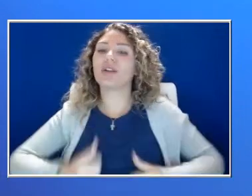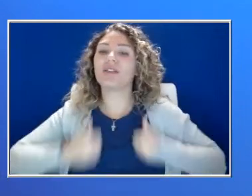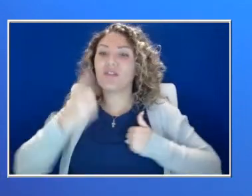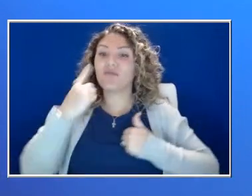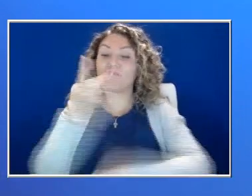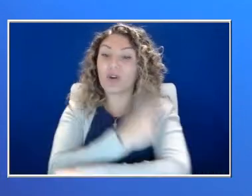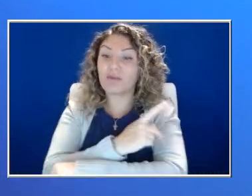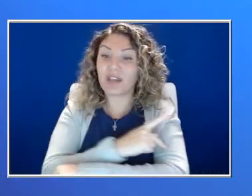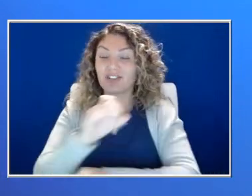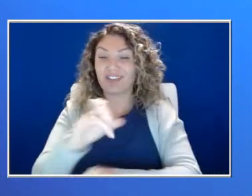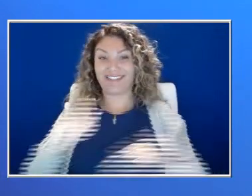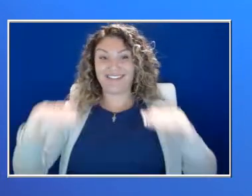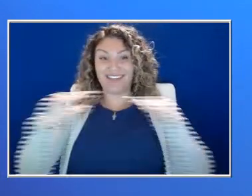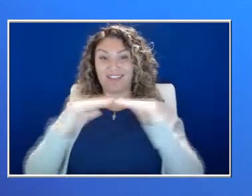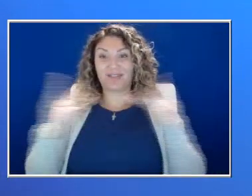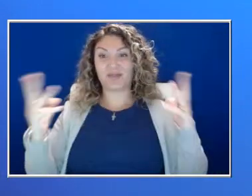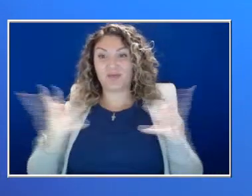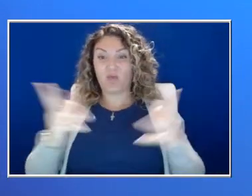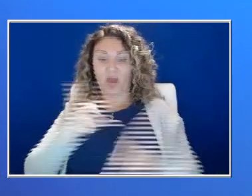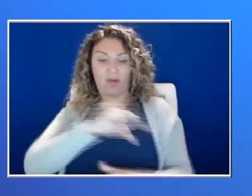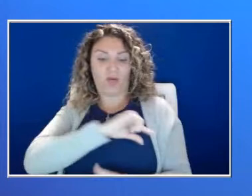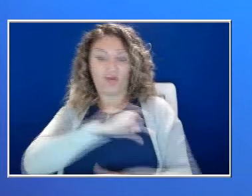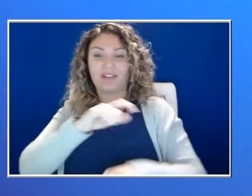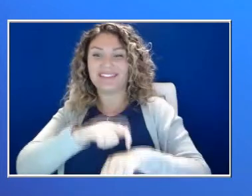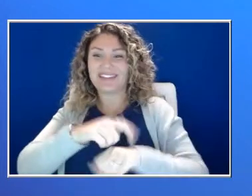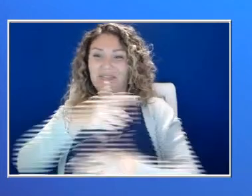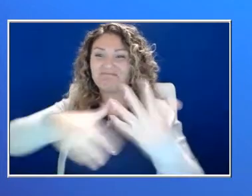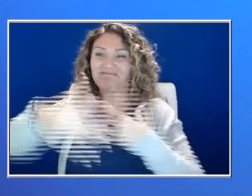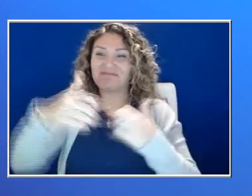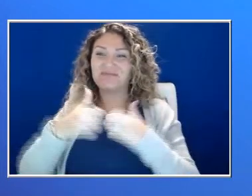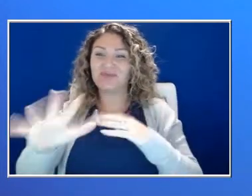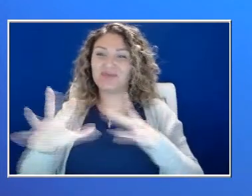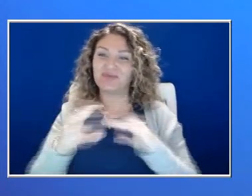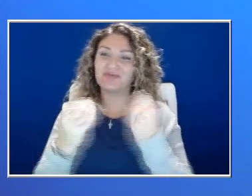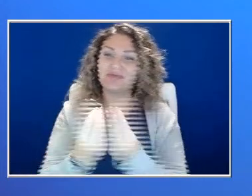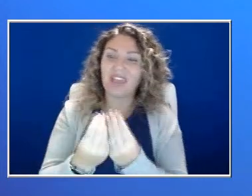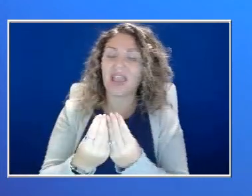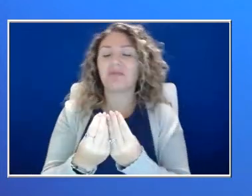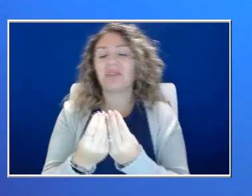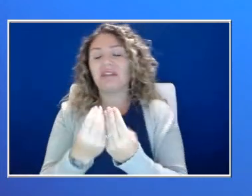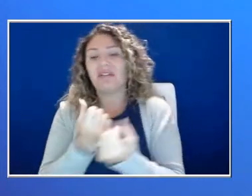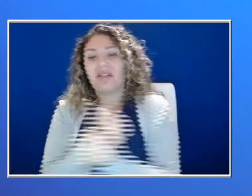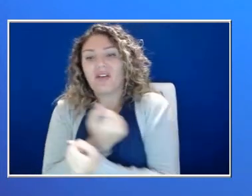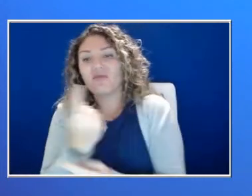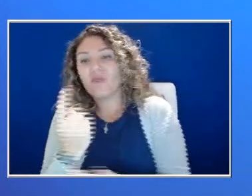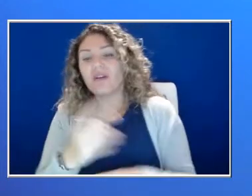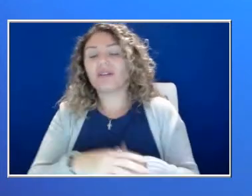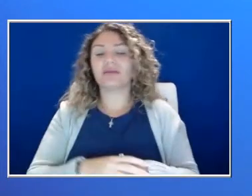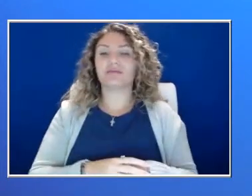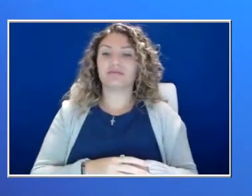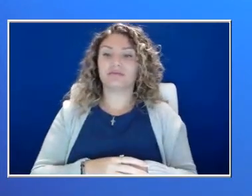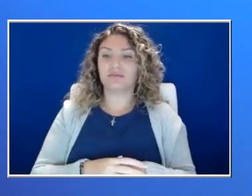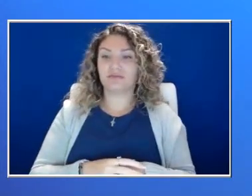equals more quality of time they actually can spend it with their family, with their loved ones. I think that's really an